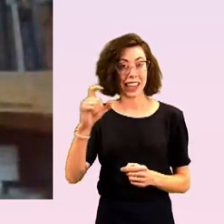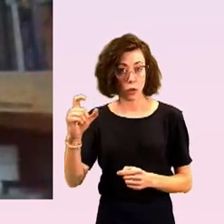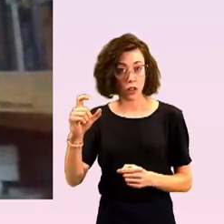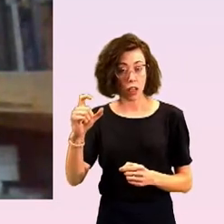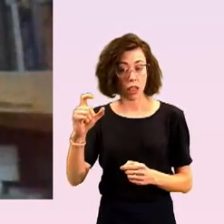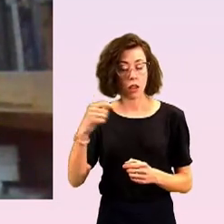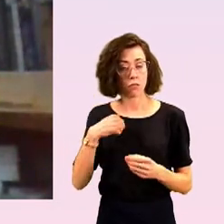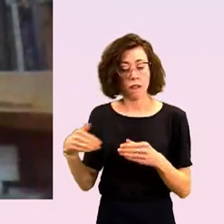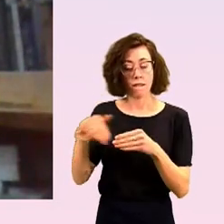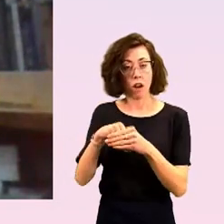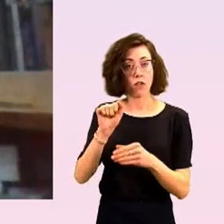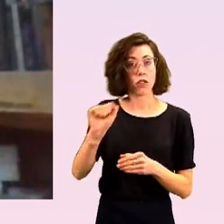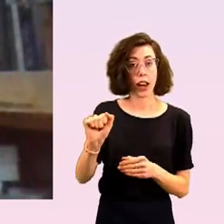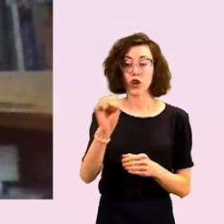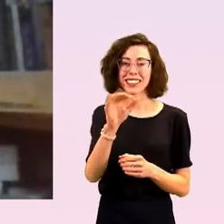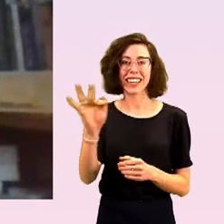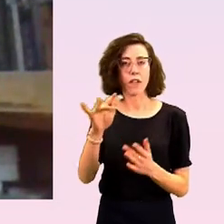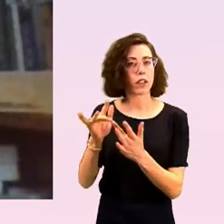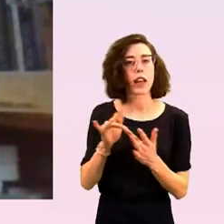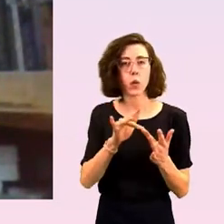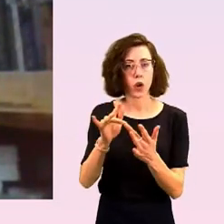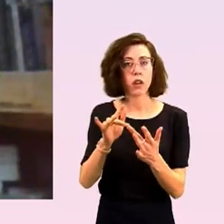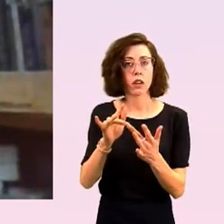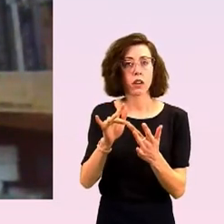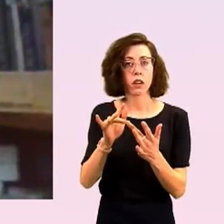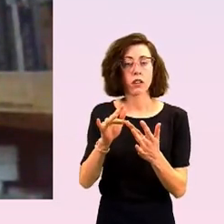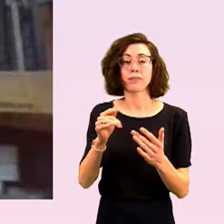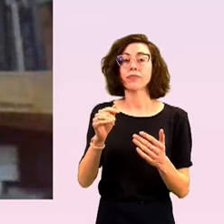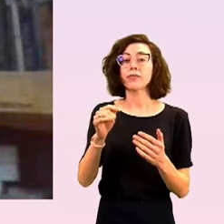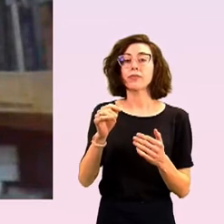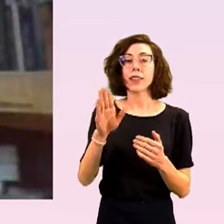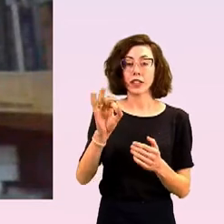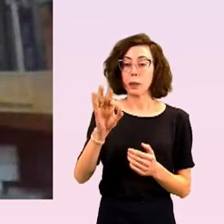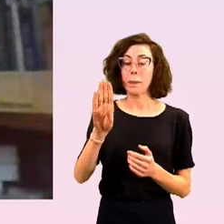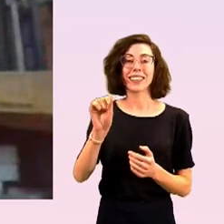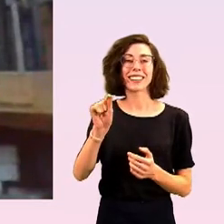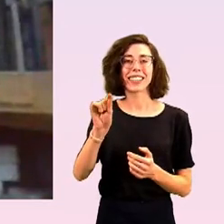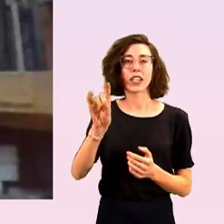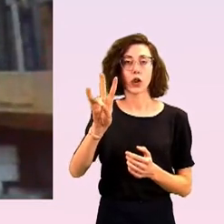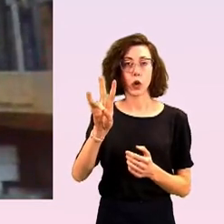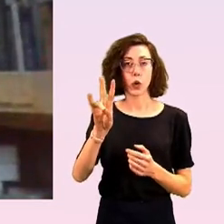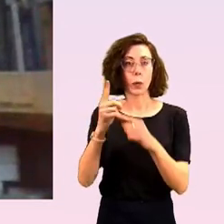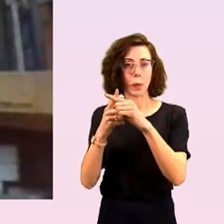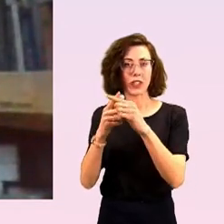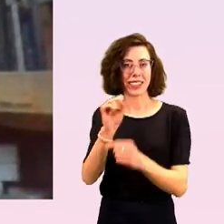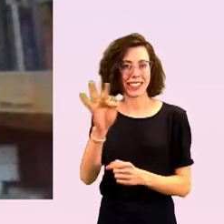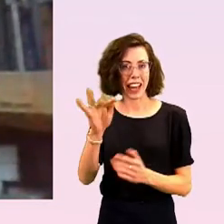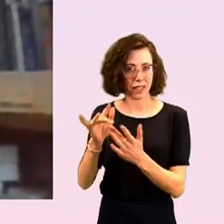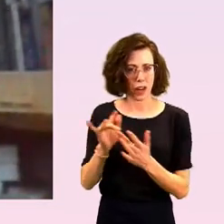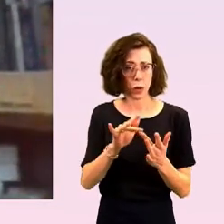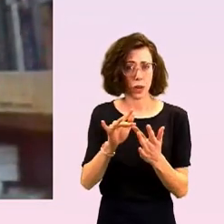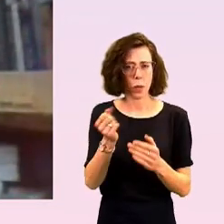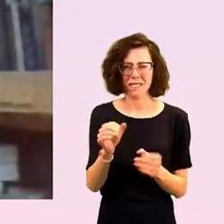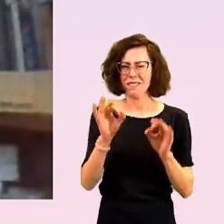LGBTQ staff network. I'm the chairperson of it, and that we have a very, very vibrant and wonderful